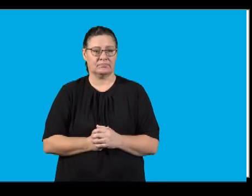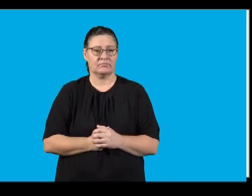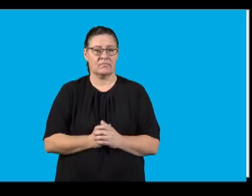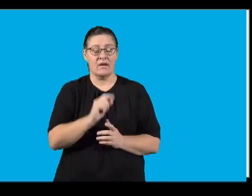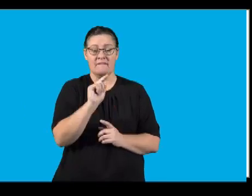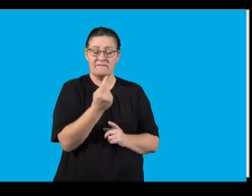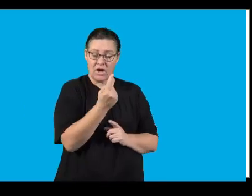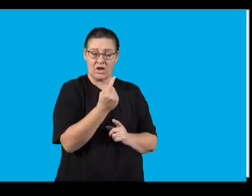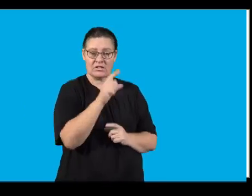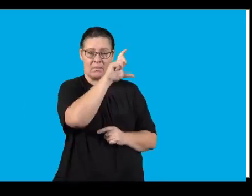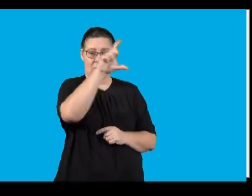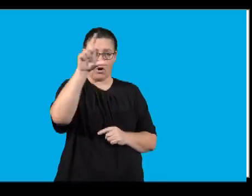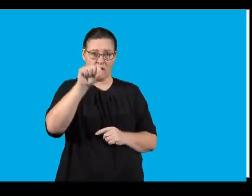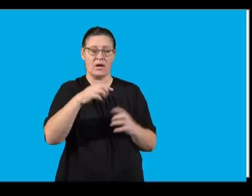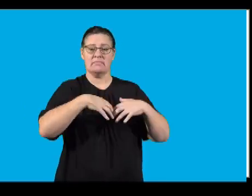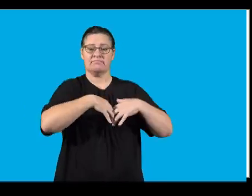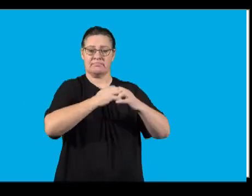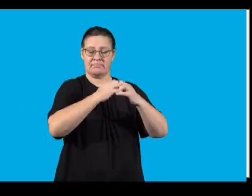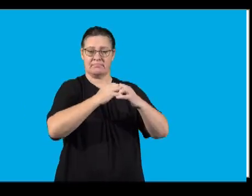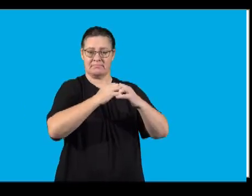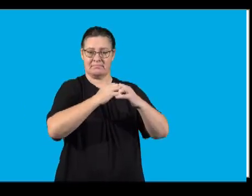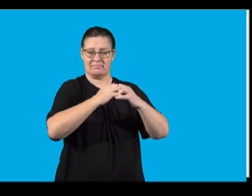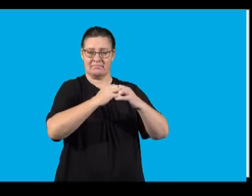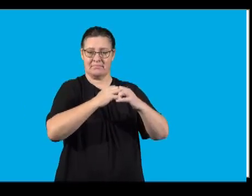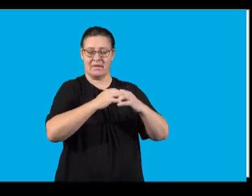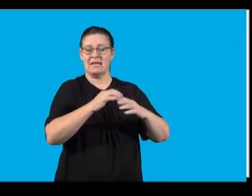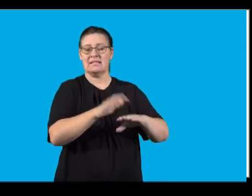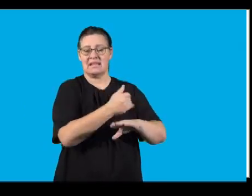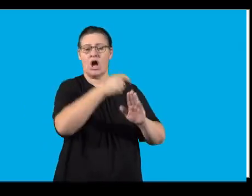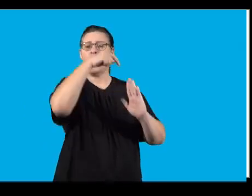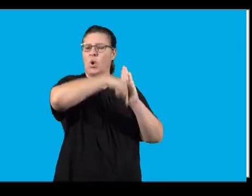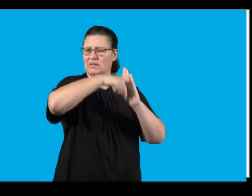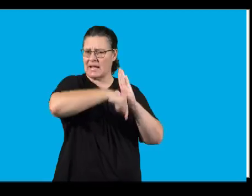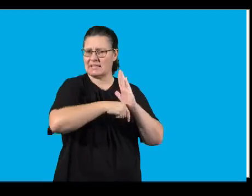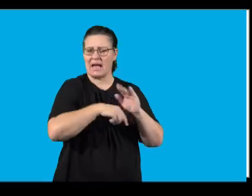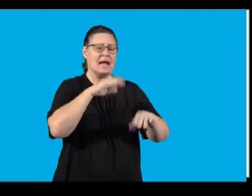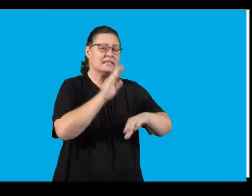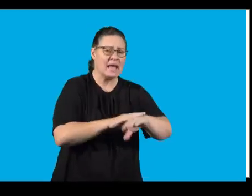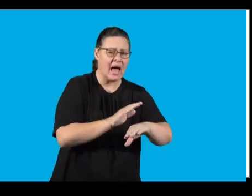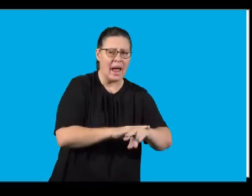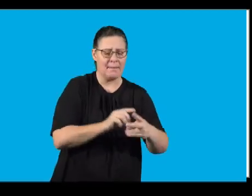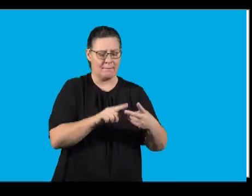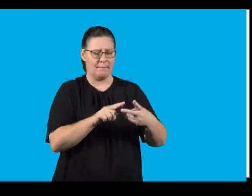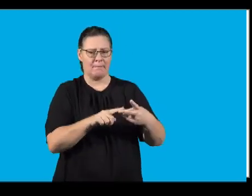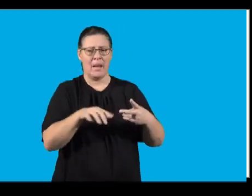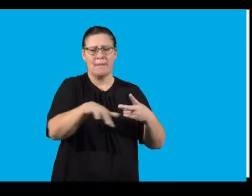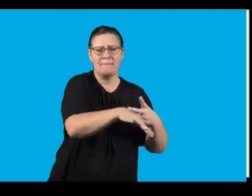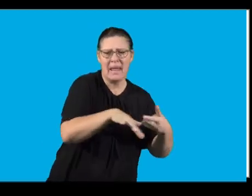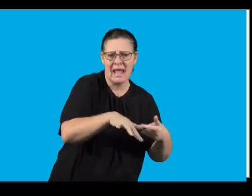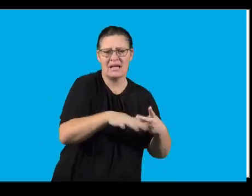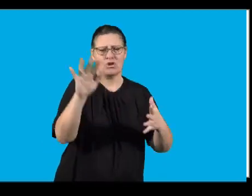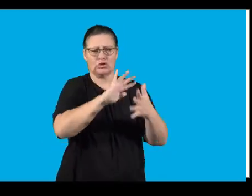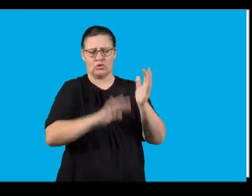begin. Our first little block is setting, and remember this is the context for the time and the place